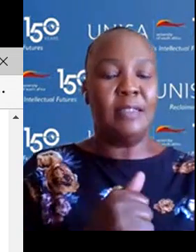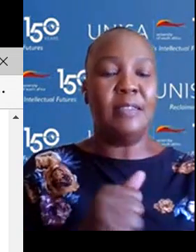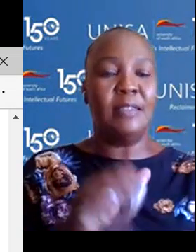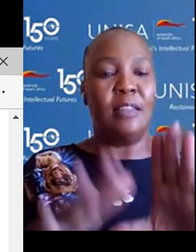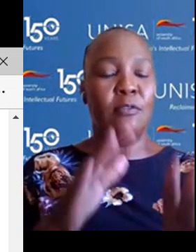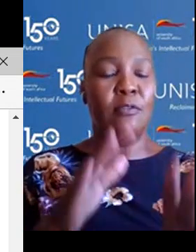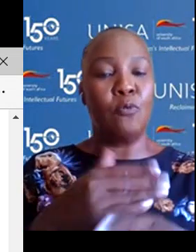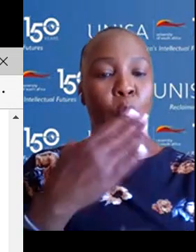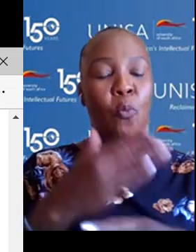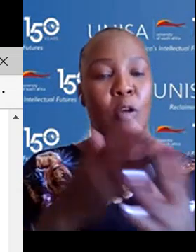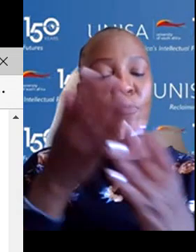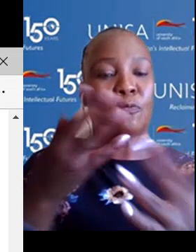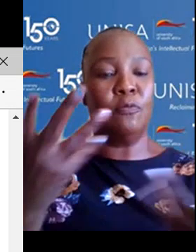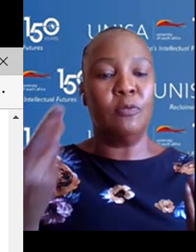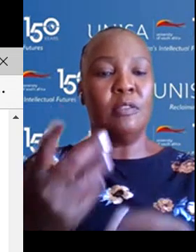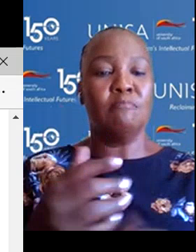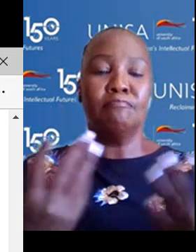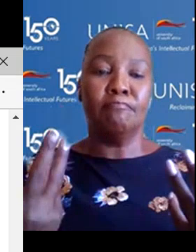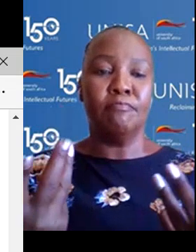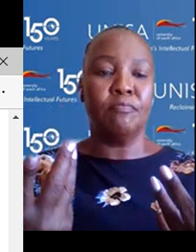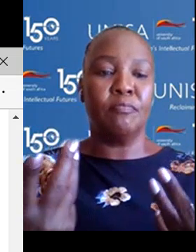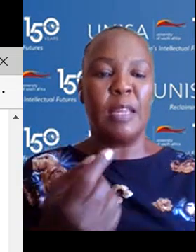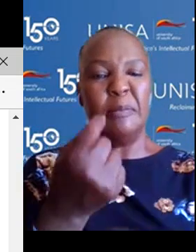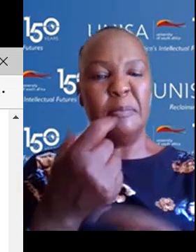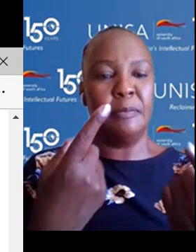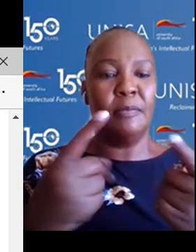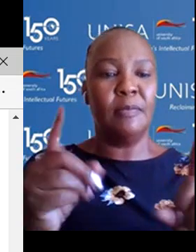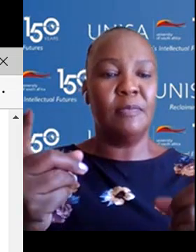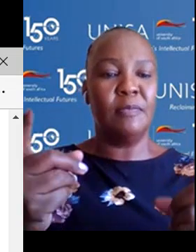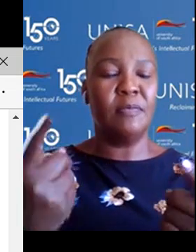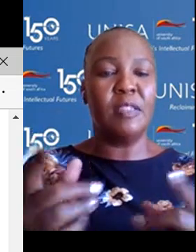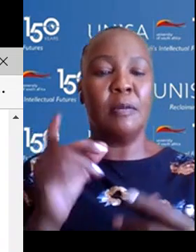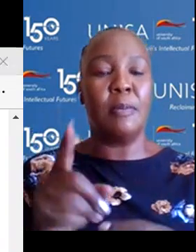through. But yeah, it's a little bit different to this one.